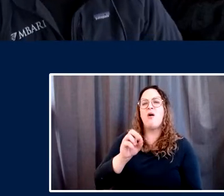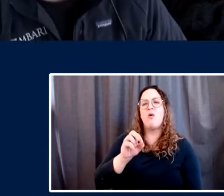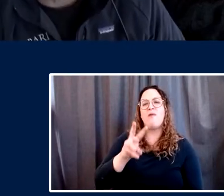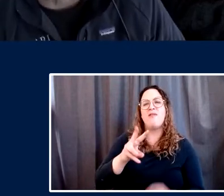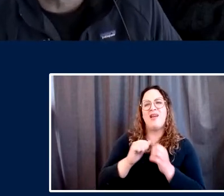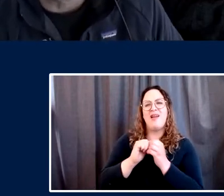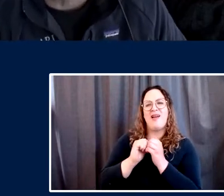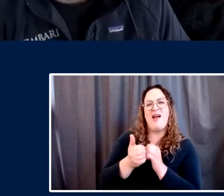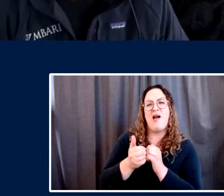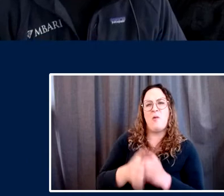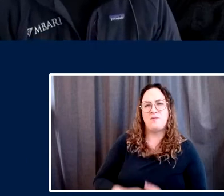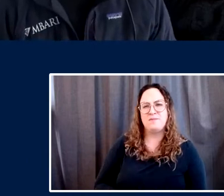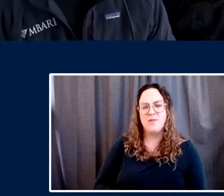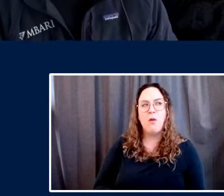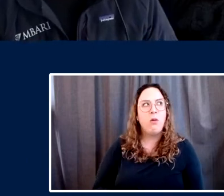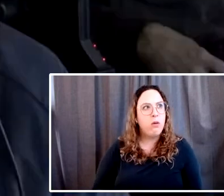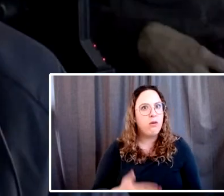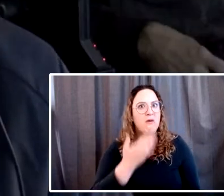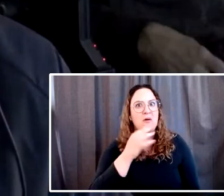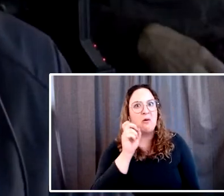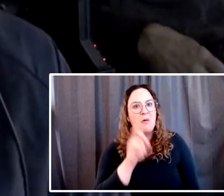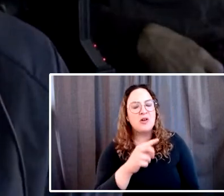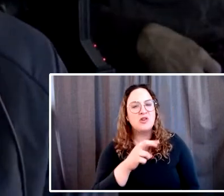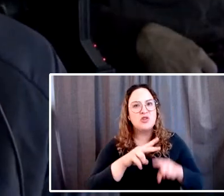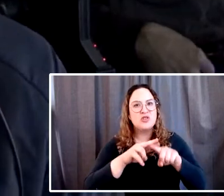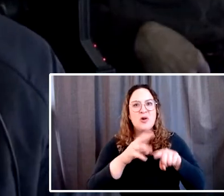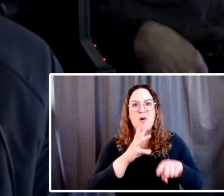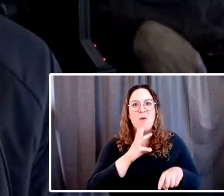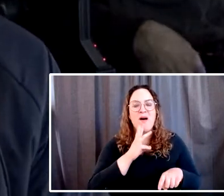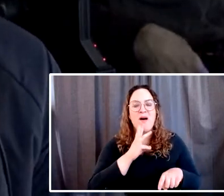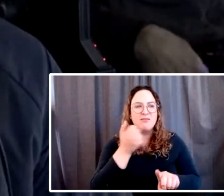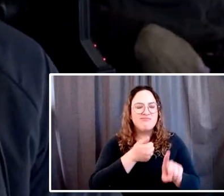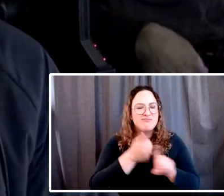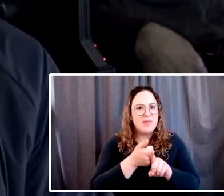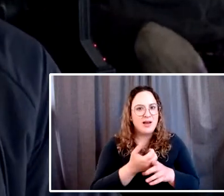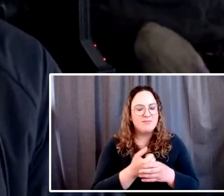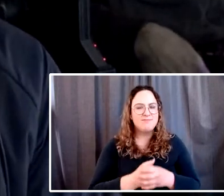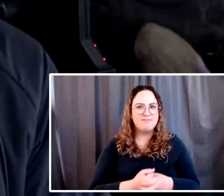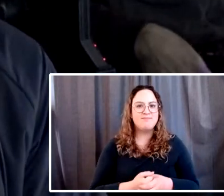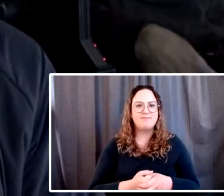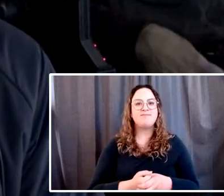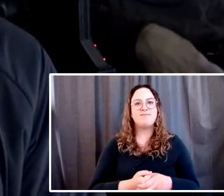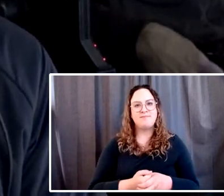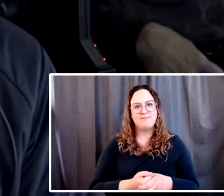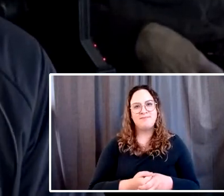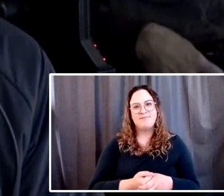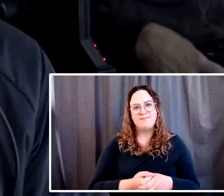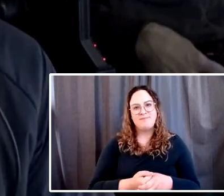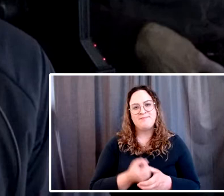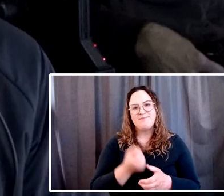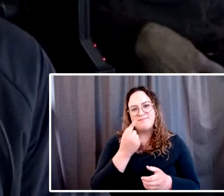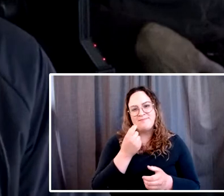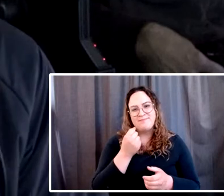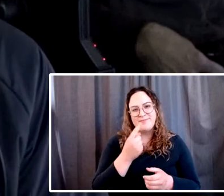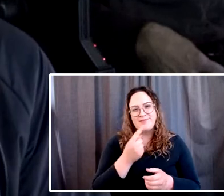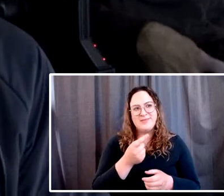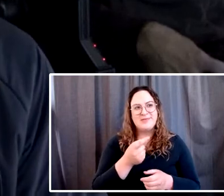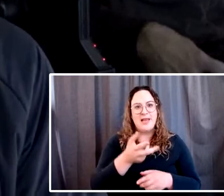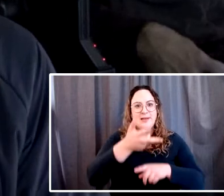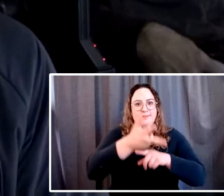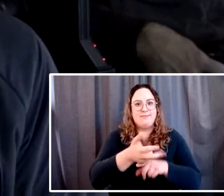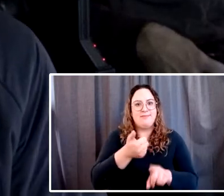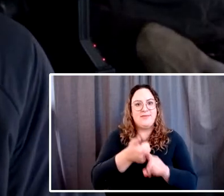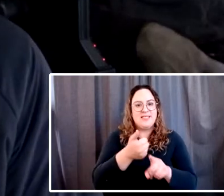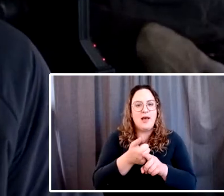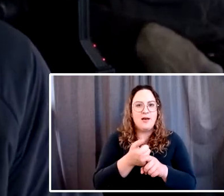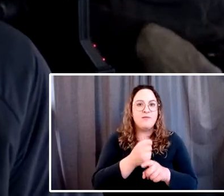Oh, good question. Saltwater impact. So the vehicle itself, the frame, and most of the components are made of metals that